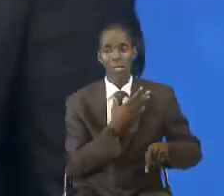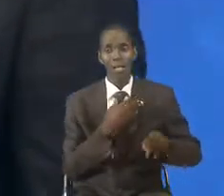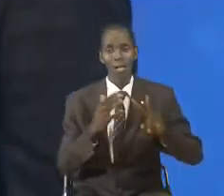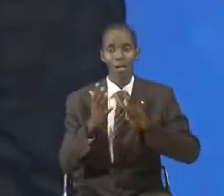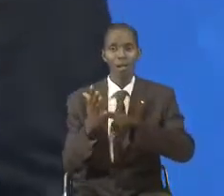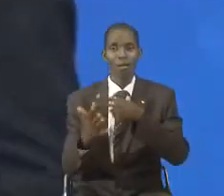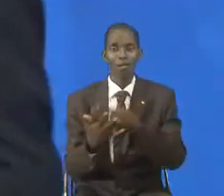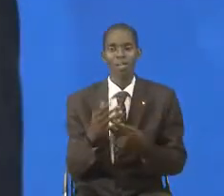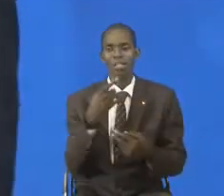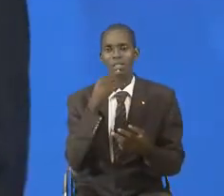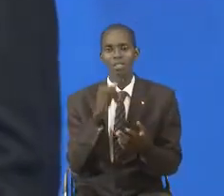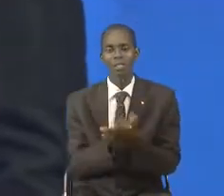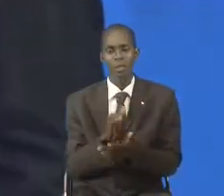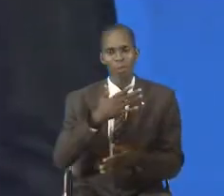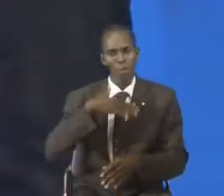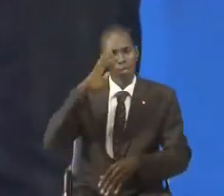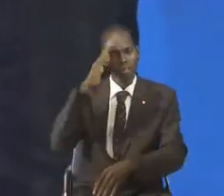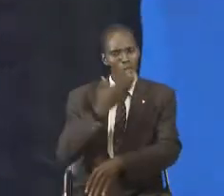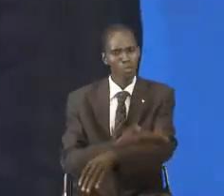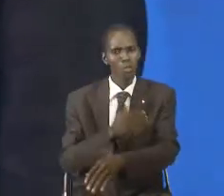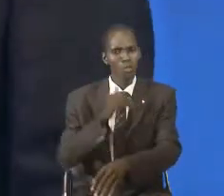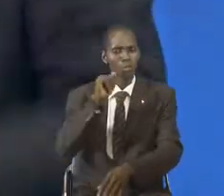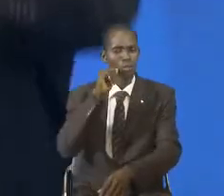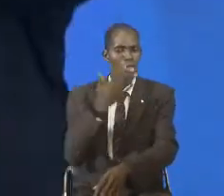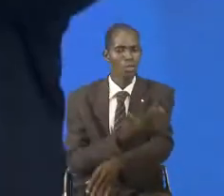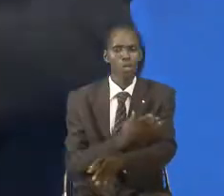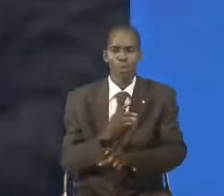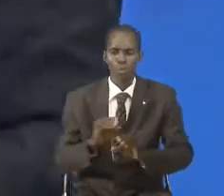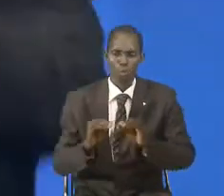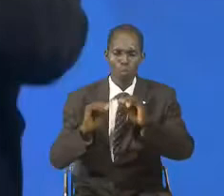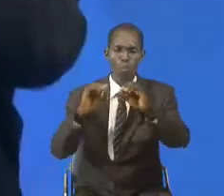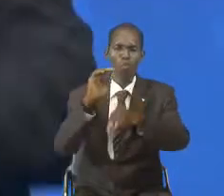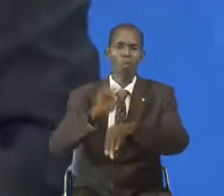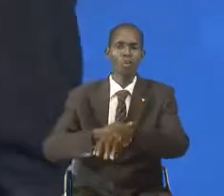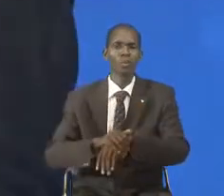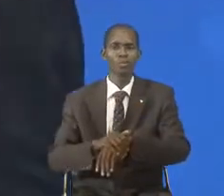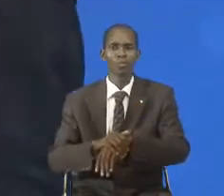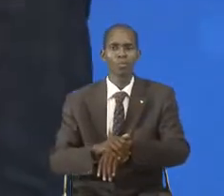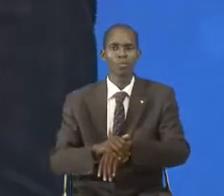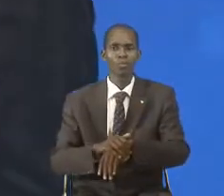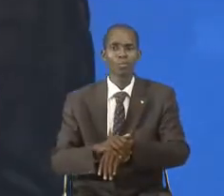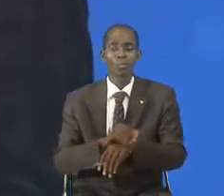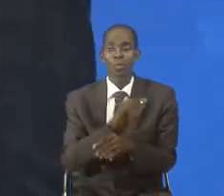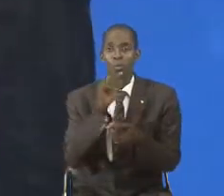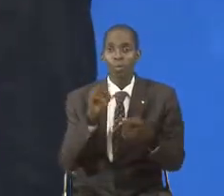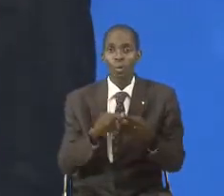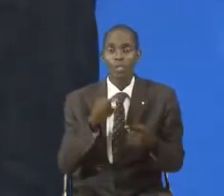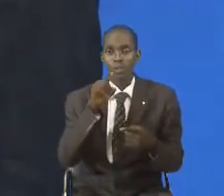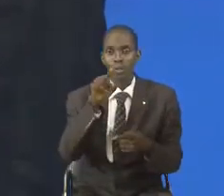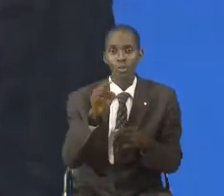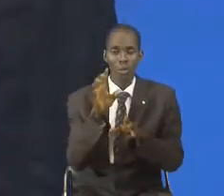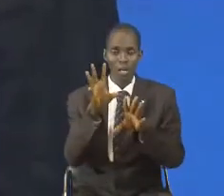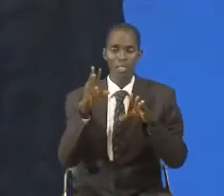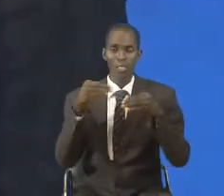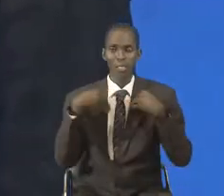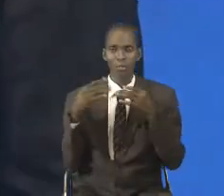the Lord pulled him down and he has fallen. And he says, my son, my daughter, go